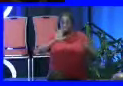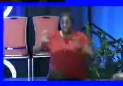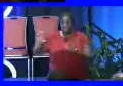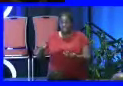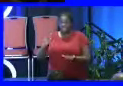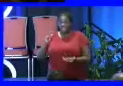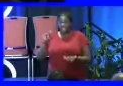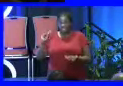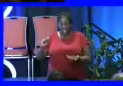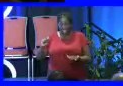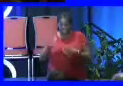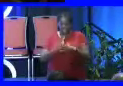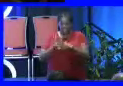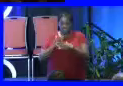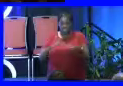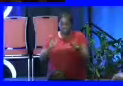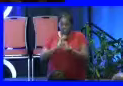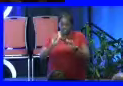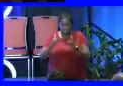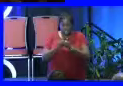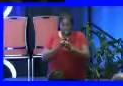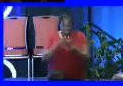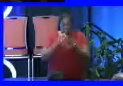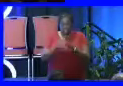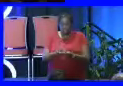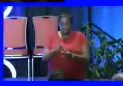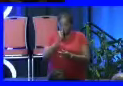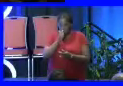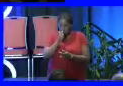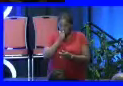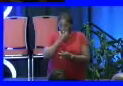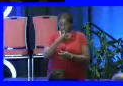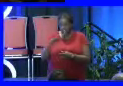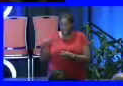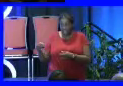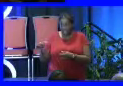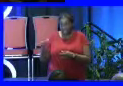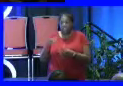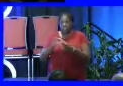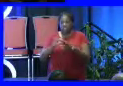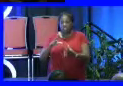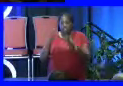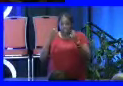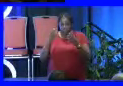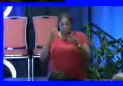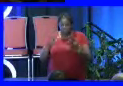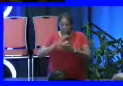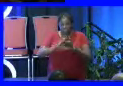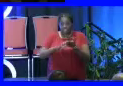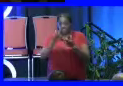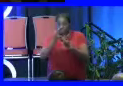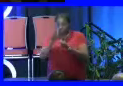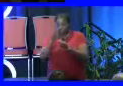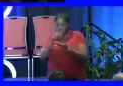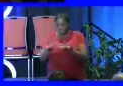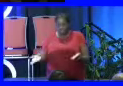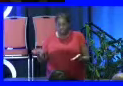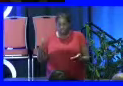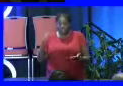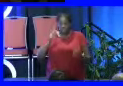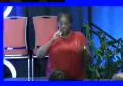full of challenges, mostly around privacy and releases of information and all that interesting stuff. We'll